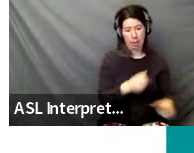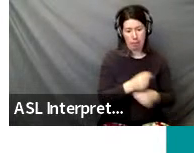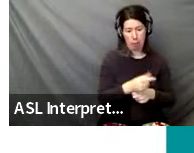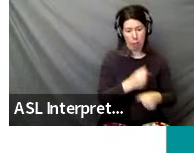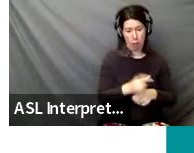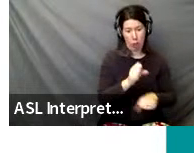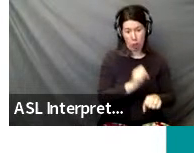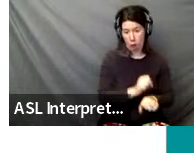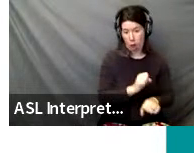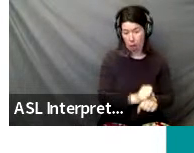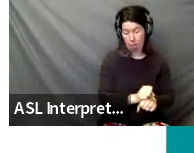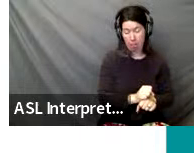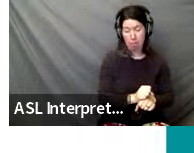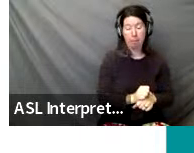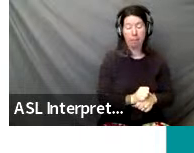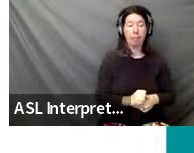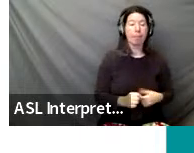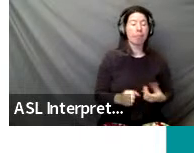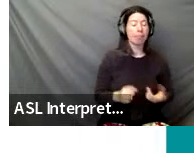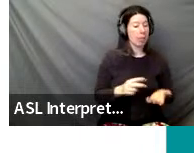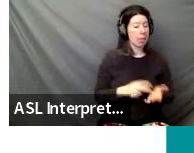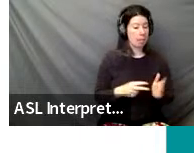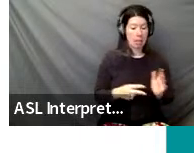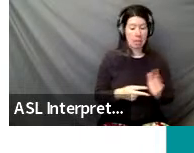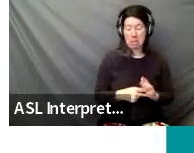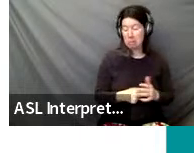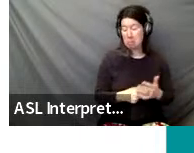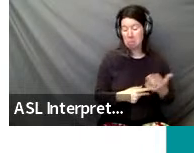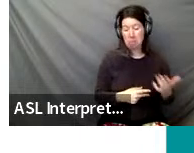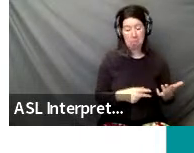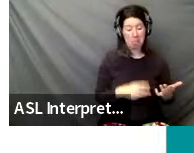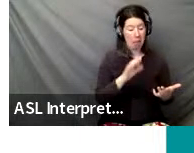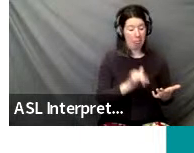given year, you would have about that many jobs